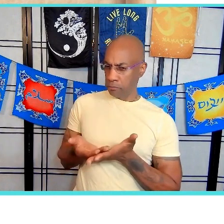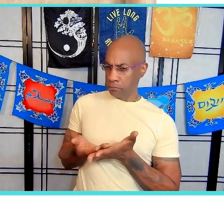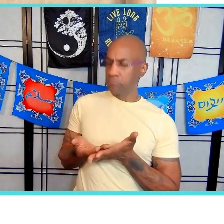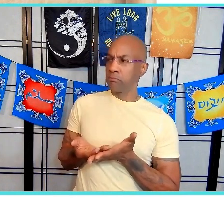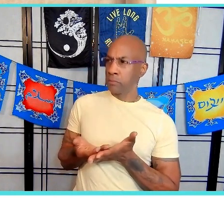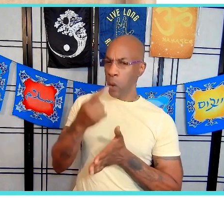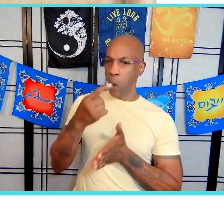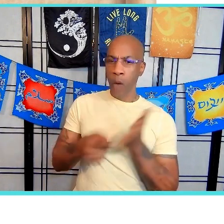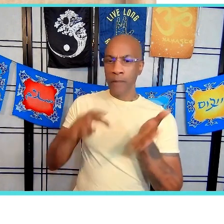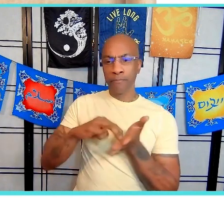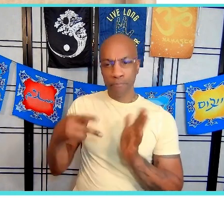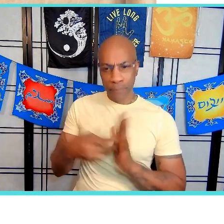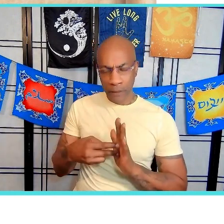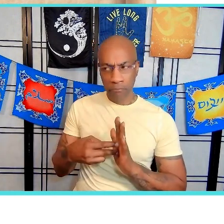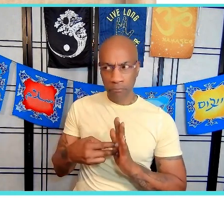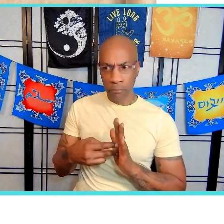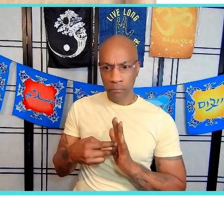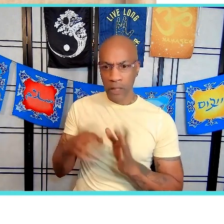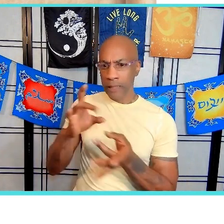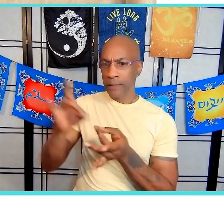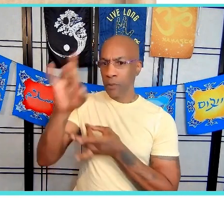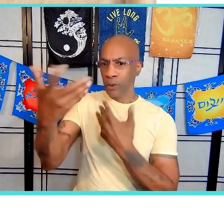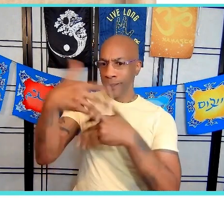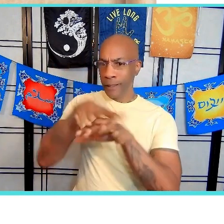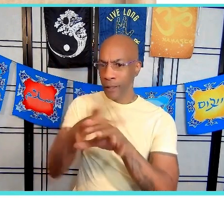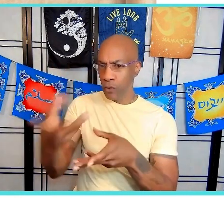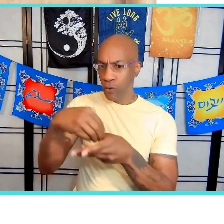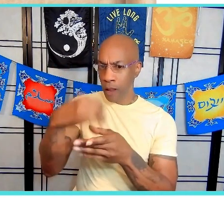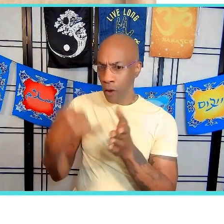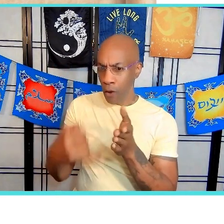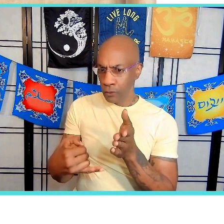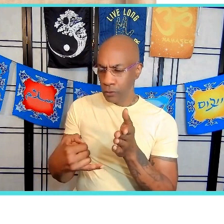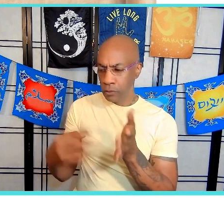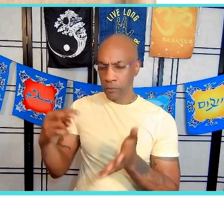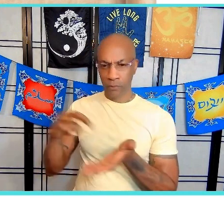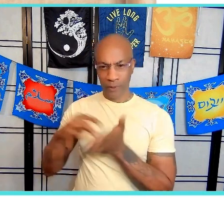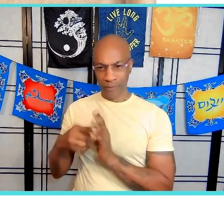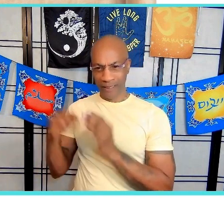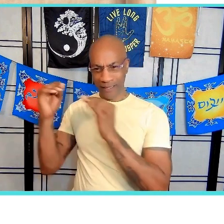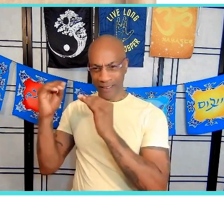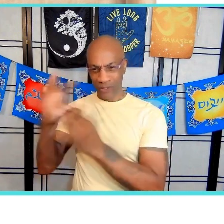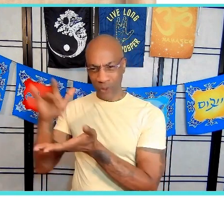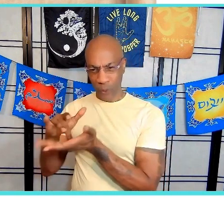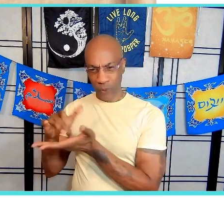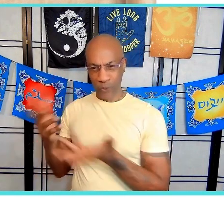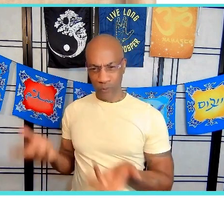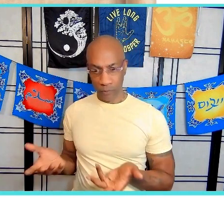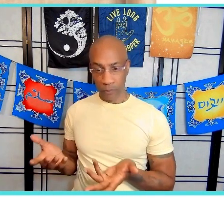here? Spiritually integrated arts means what exactly? What is a teaching